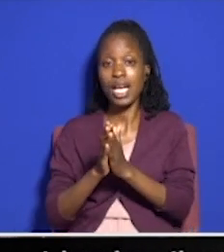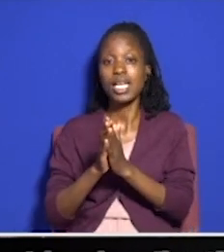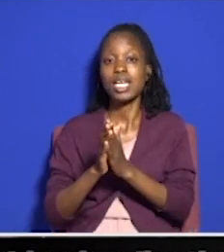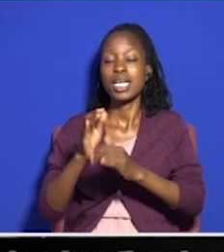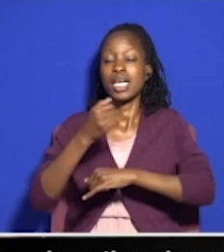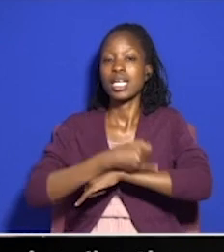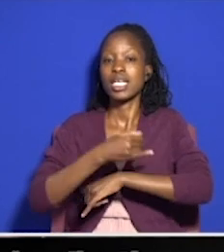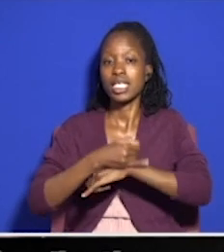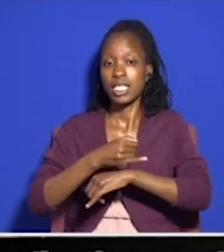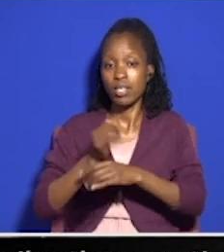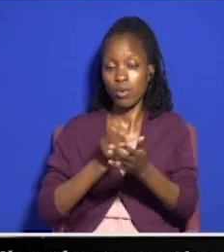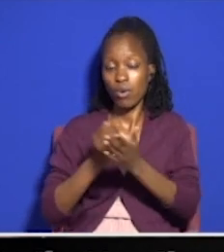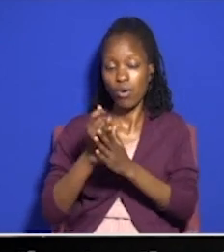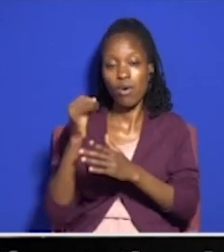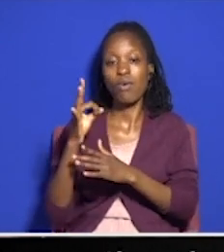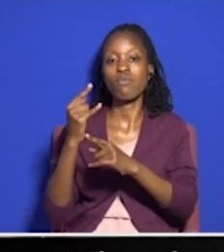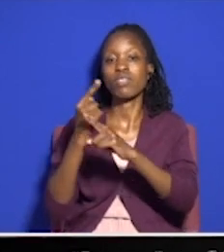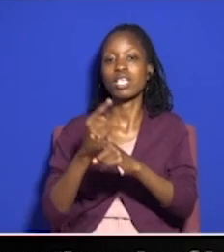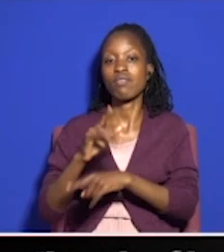integrity of state organs.